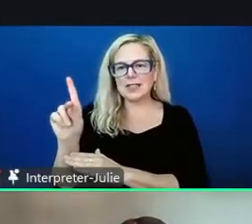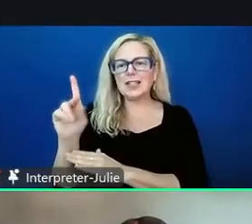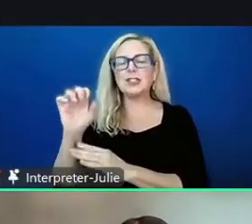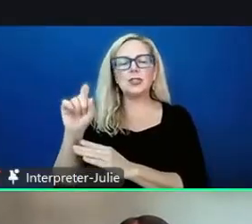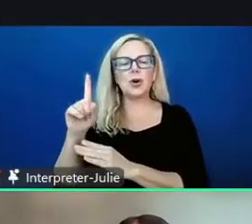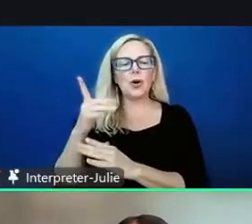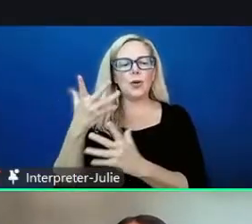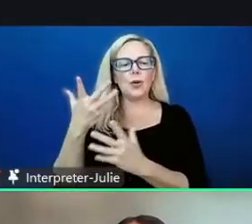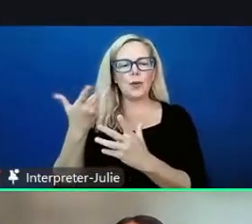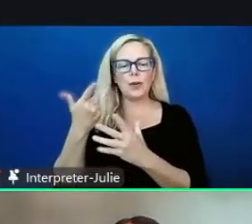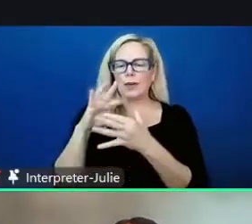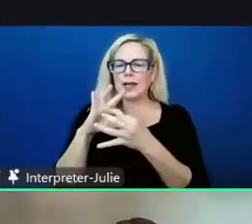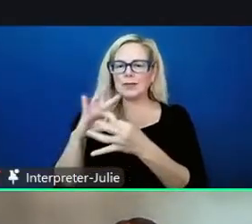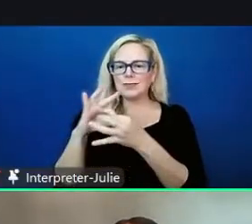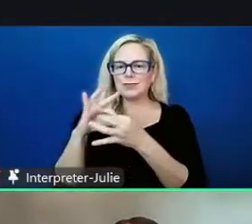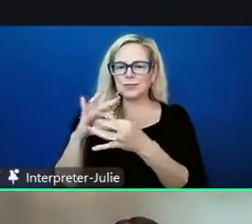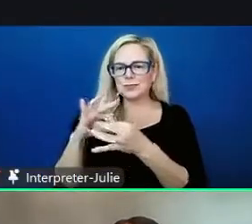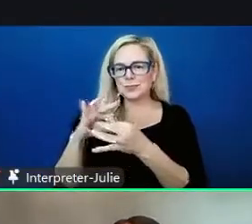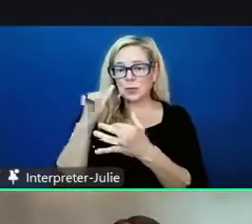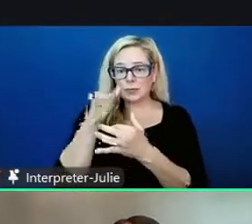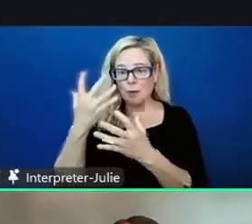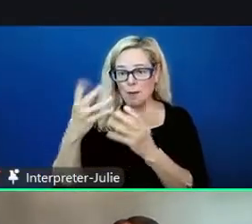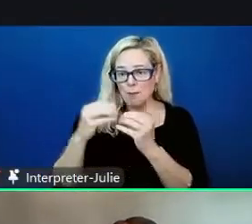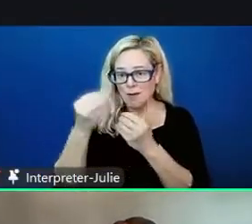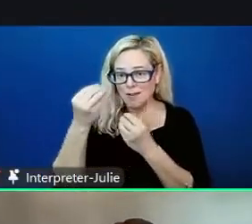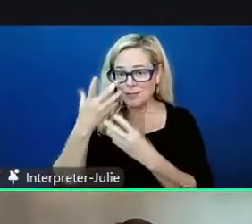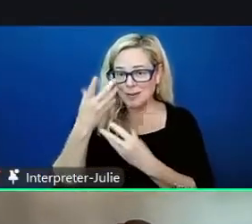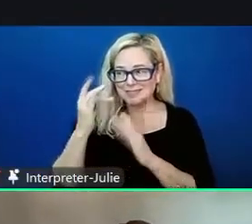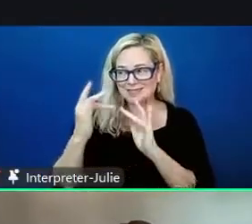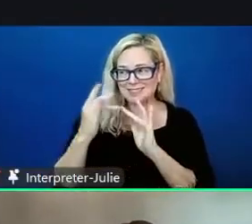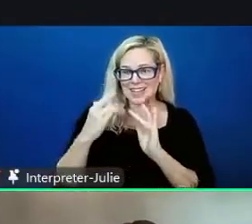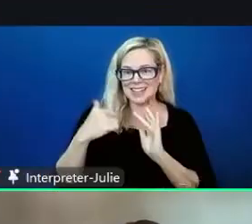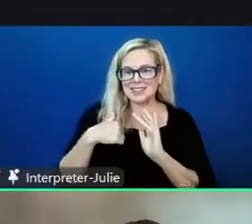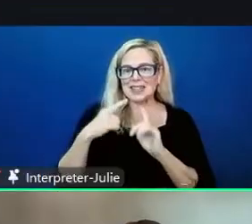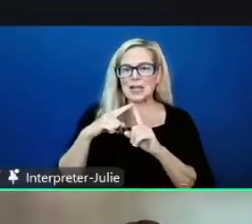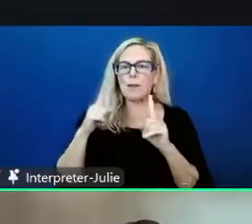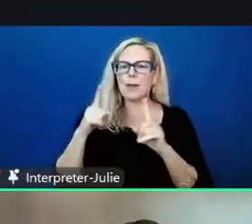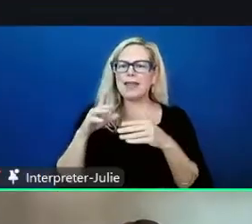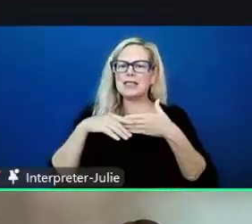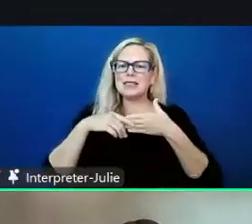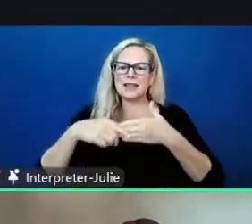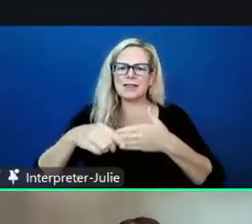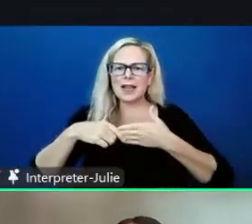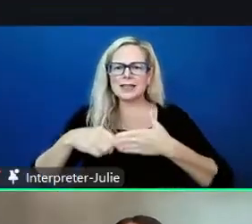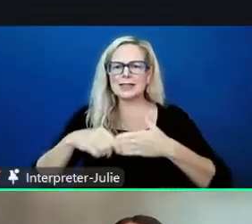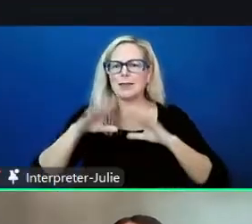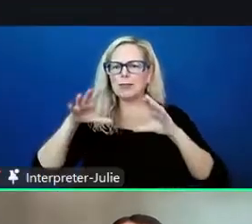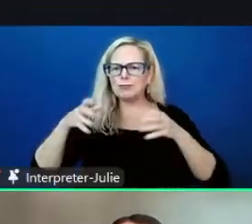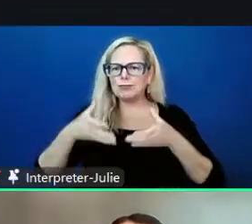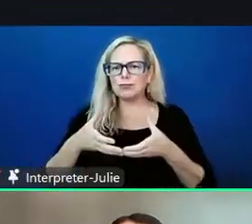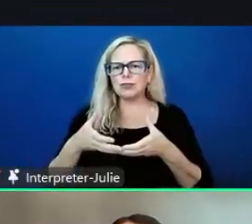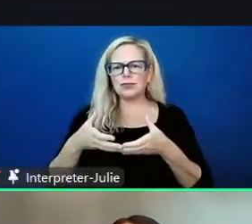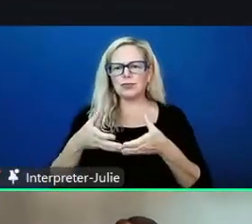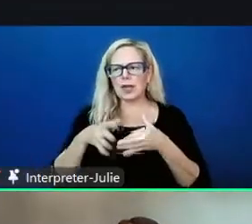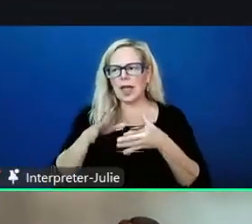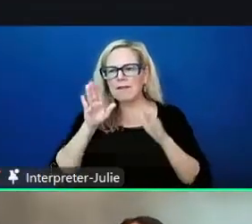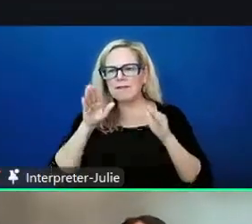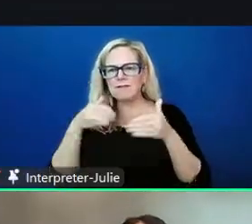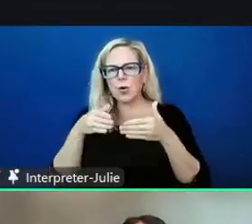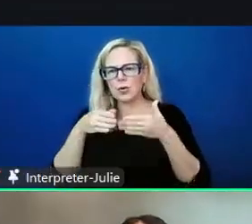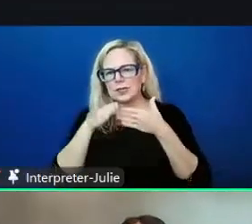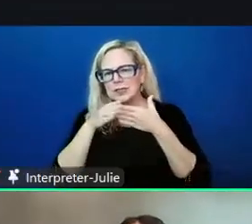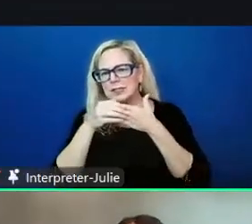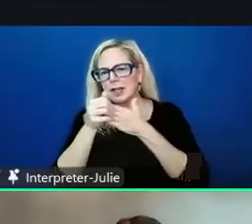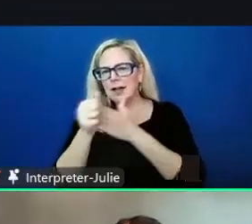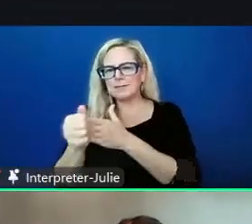So please connect with me after. But the idea is that it's a flexible, identity informed, and focused on long-term skill building, not just